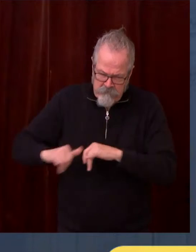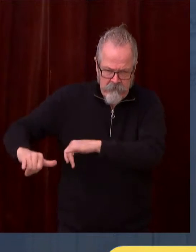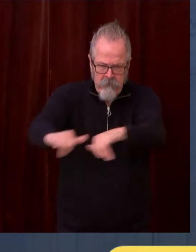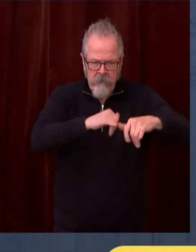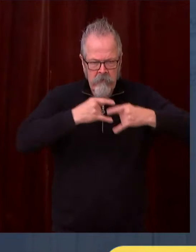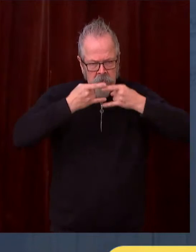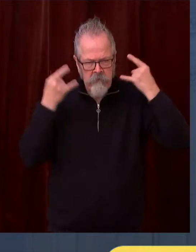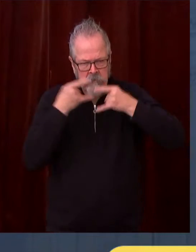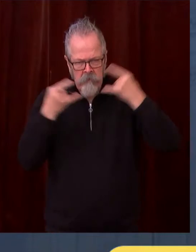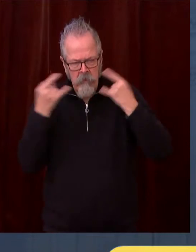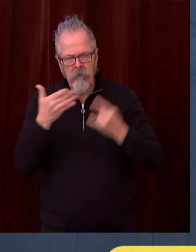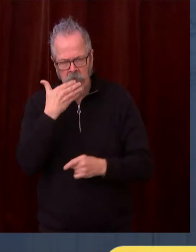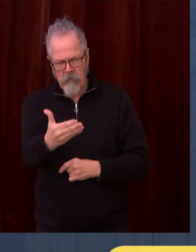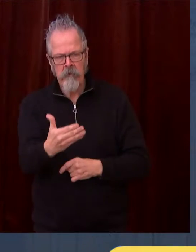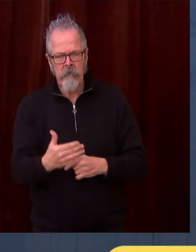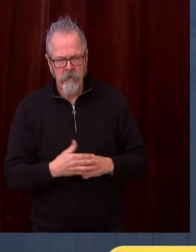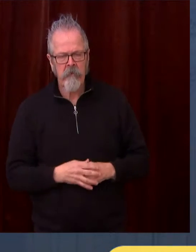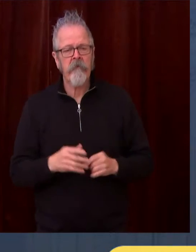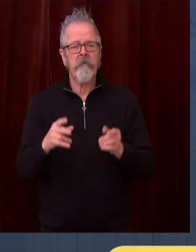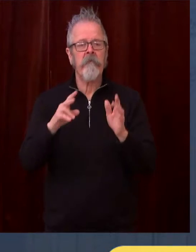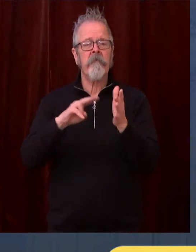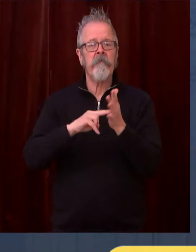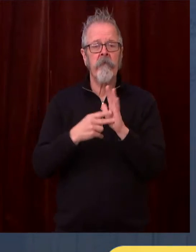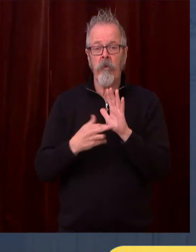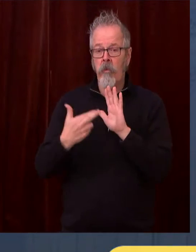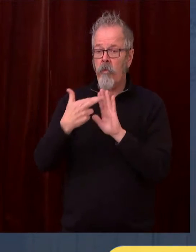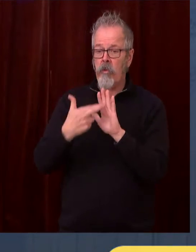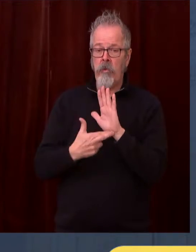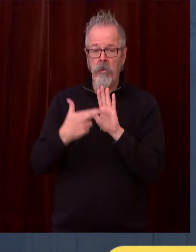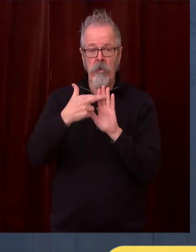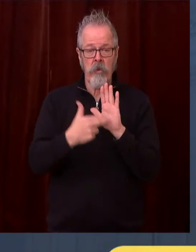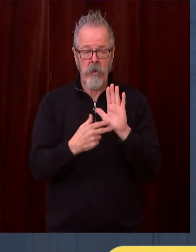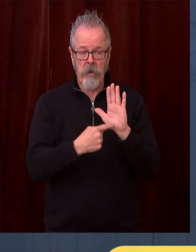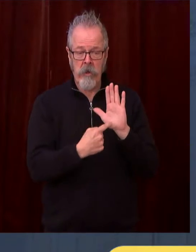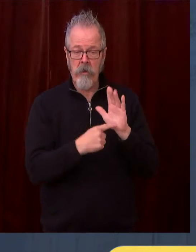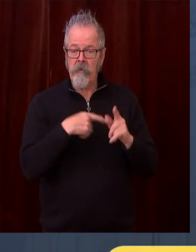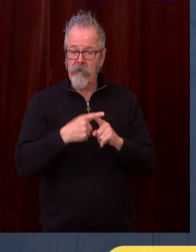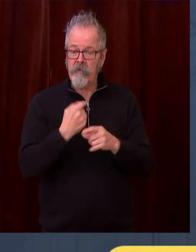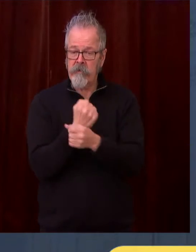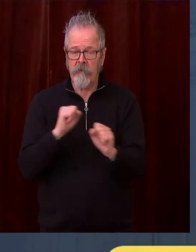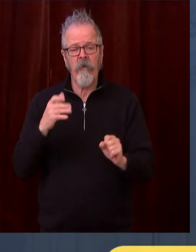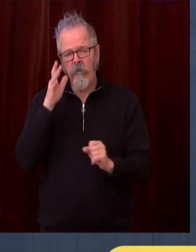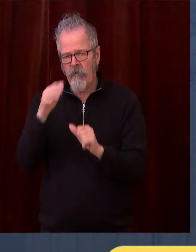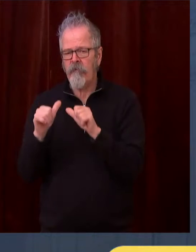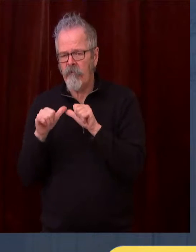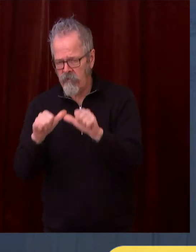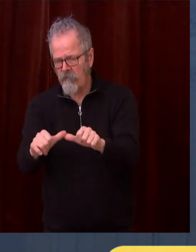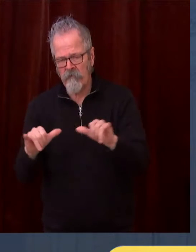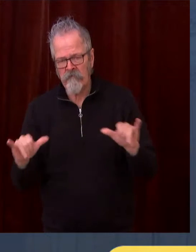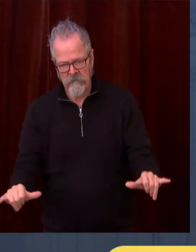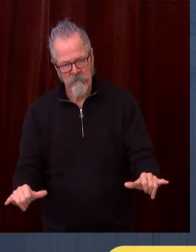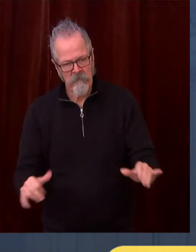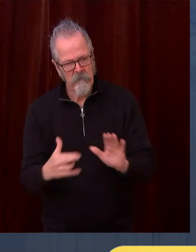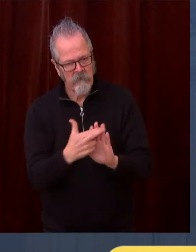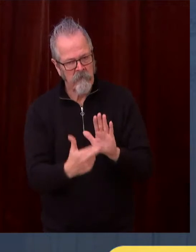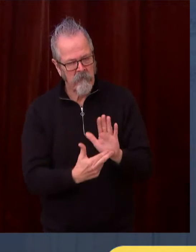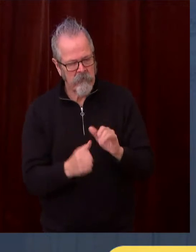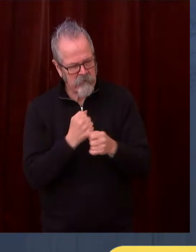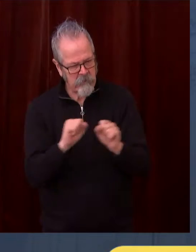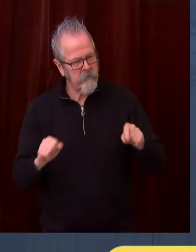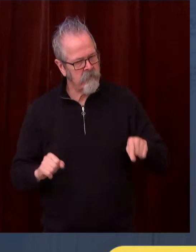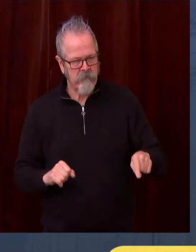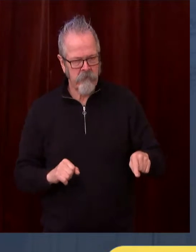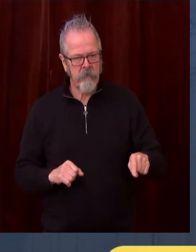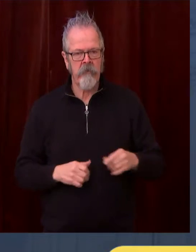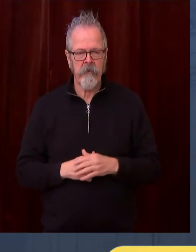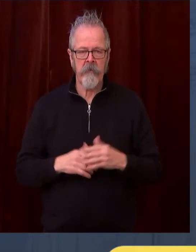commitment and our family commitments now have added value. Look, these were the good things to do always, but now they have added value because we know